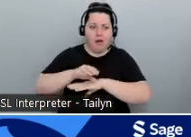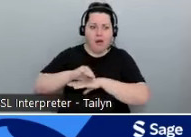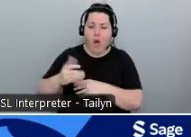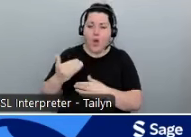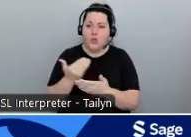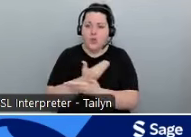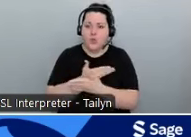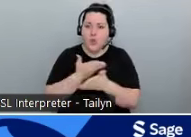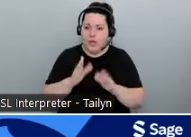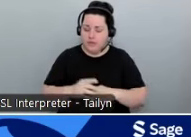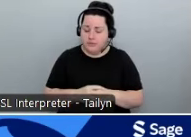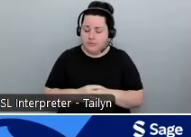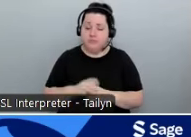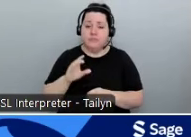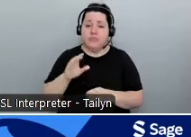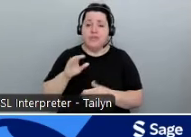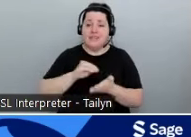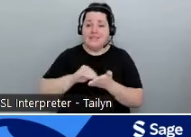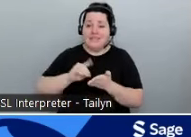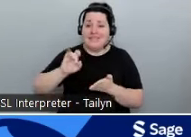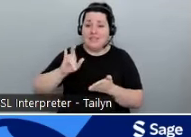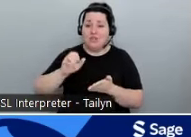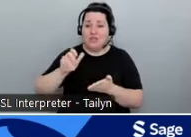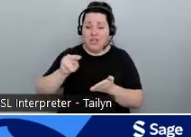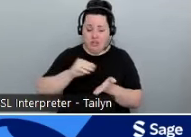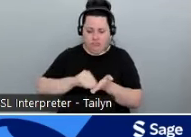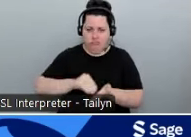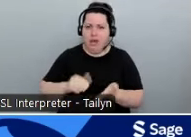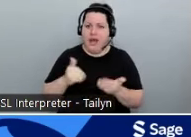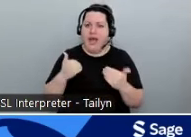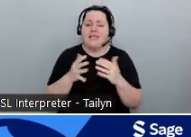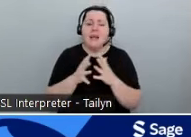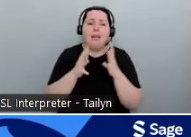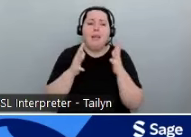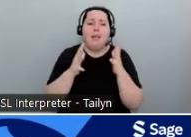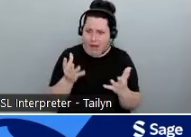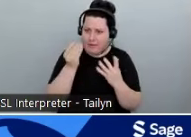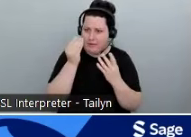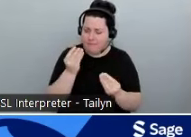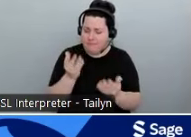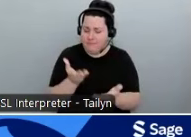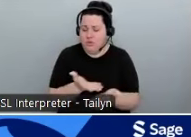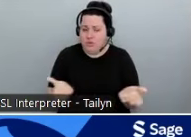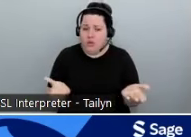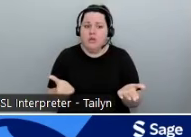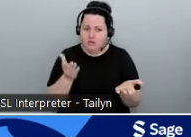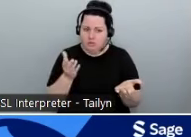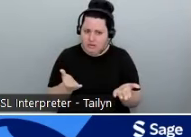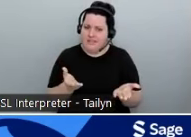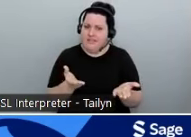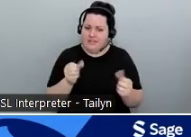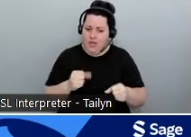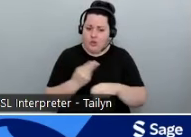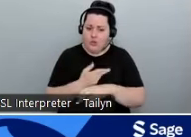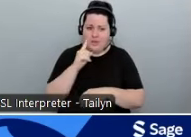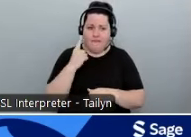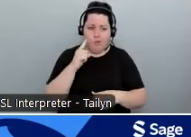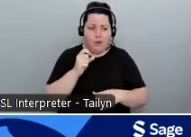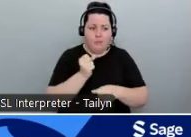Your dissertation contains a wealth of material. All of these materials can serve as building blocks for new publications.